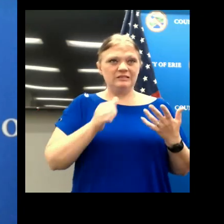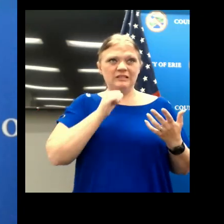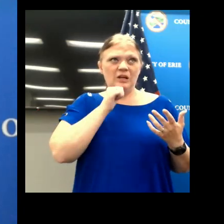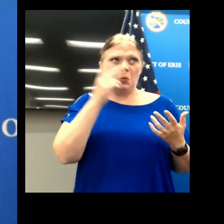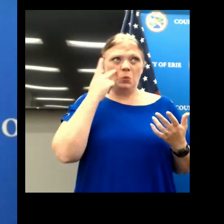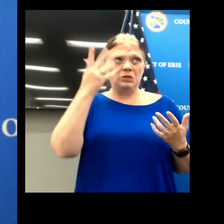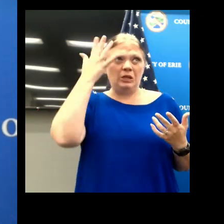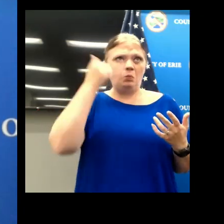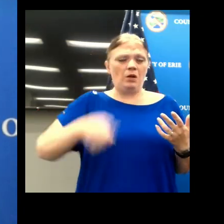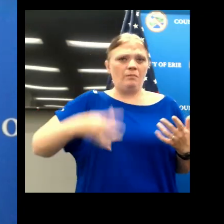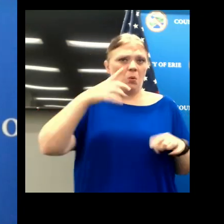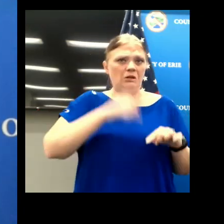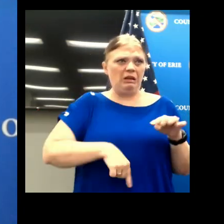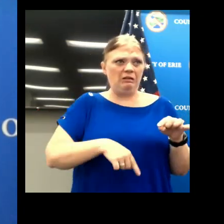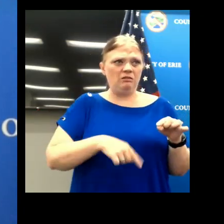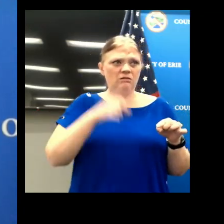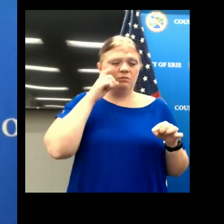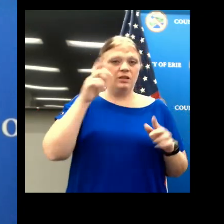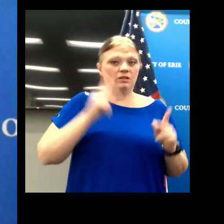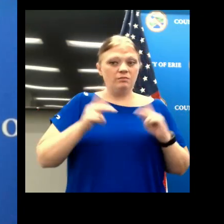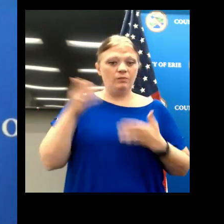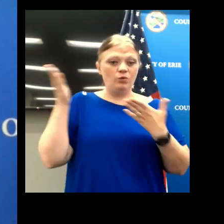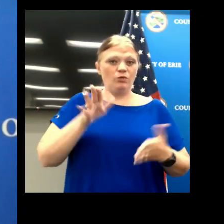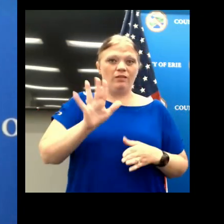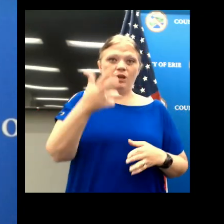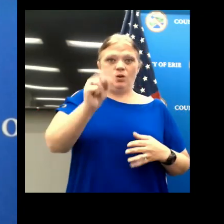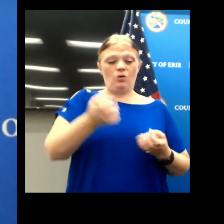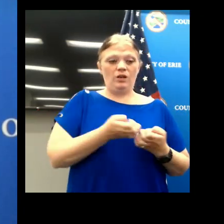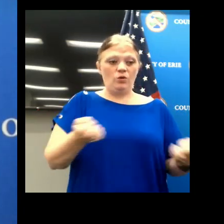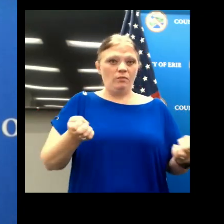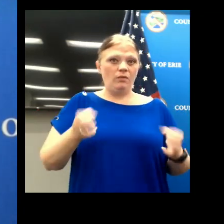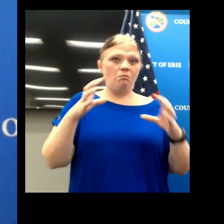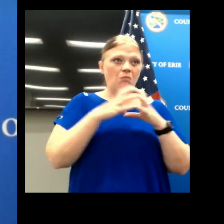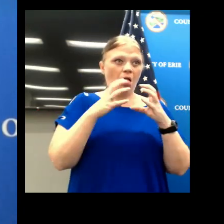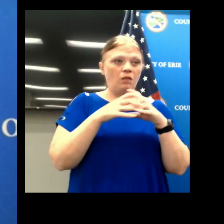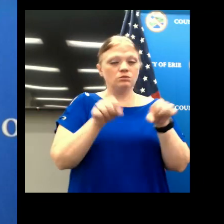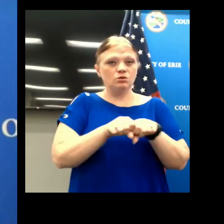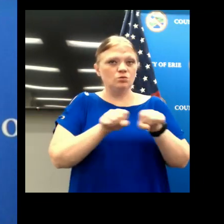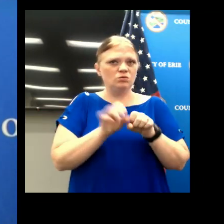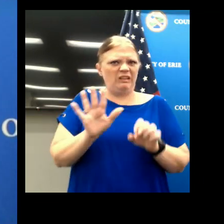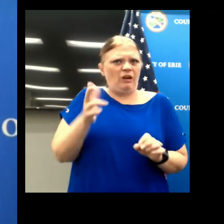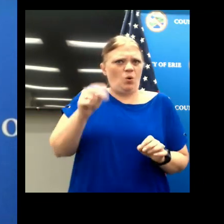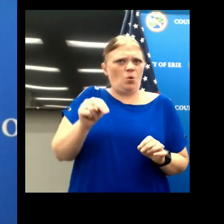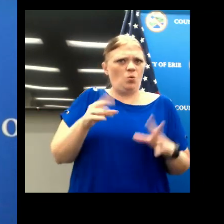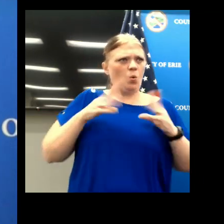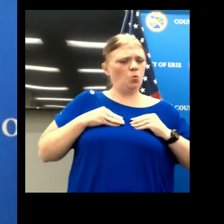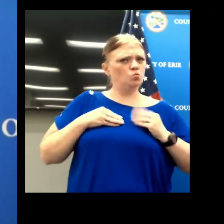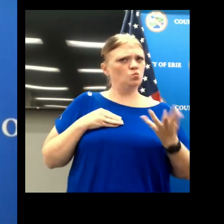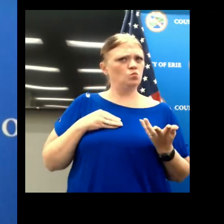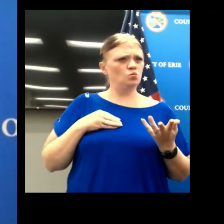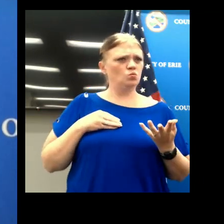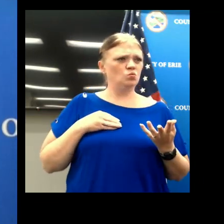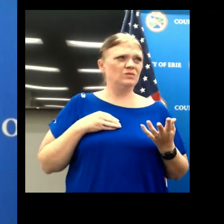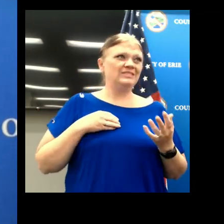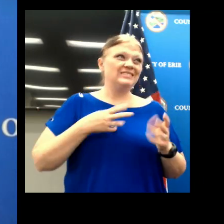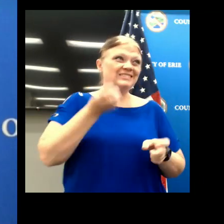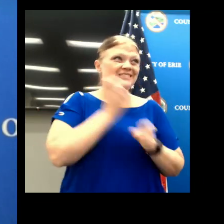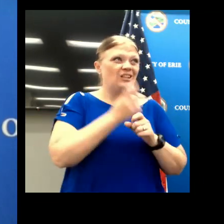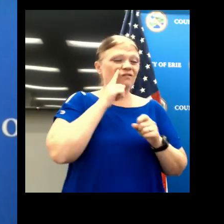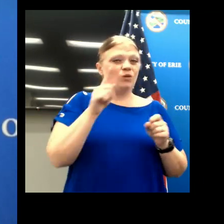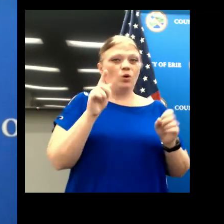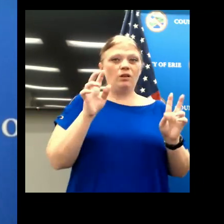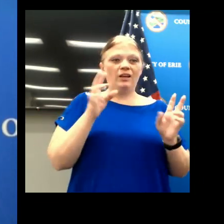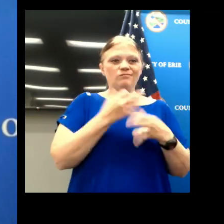can't, because people are bringing their own equipment. They're bringing their own balls. They're bringing their own shoes. It might be difficult for open bowling, which is a